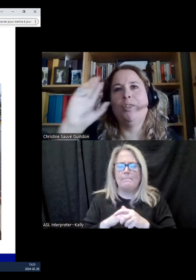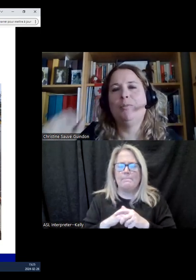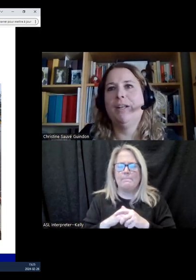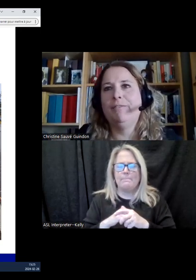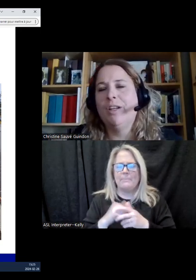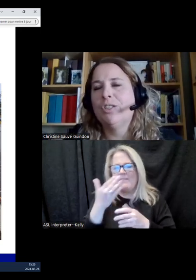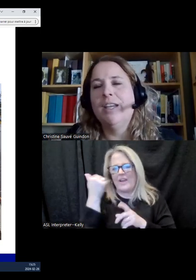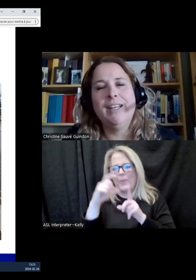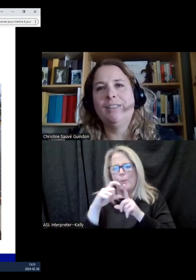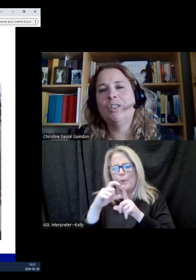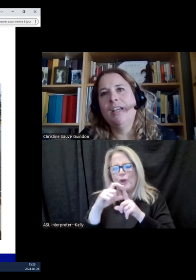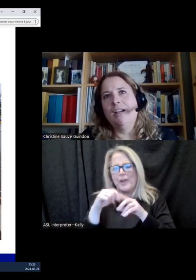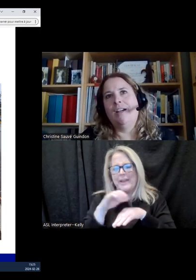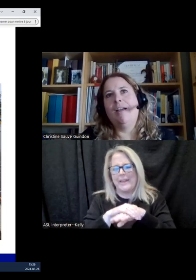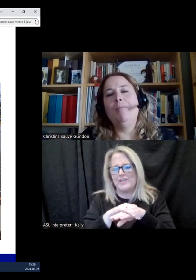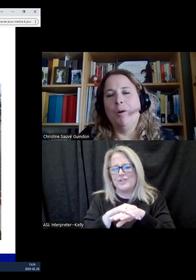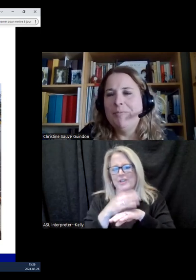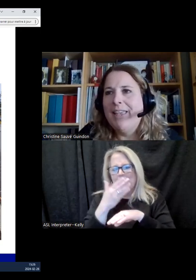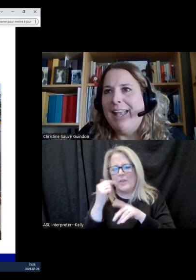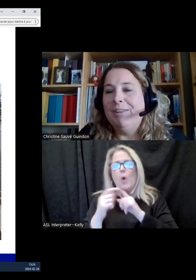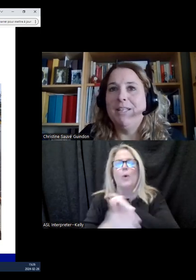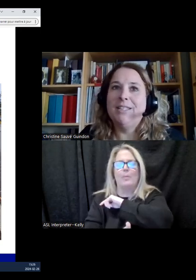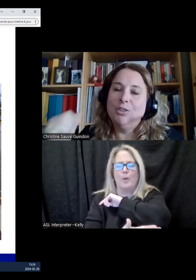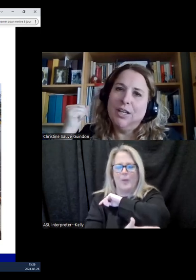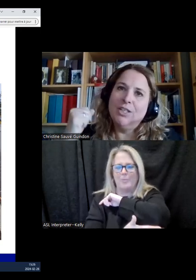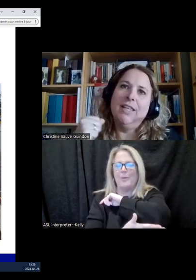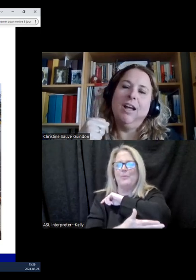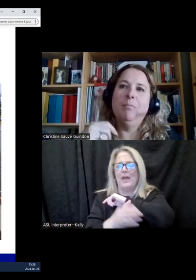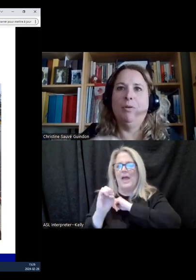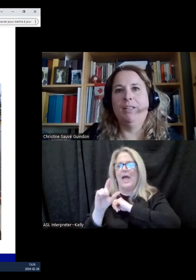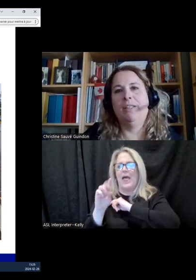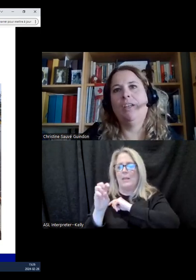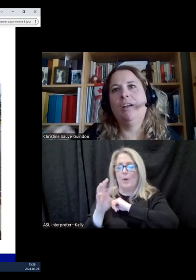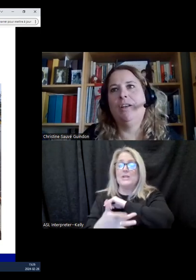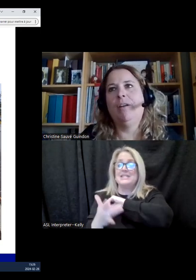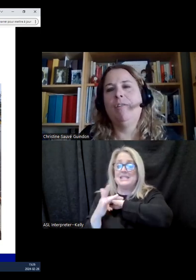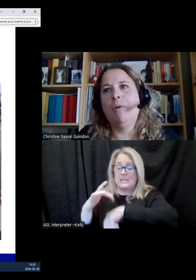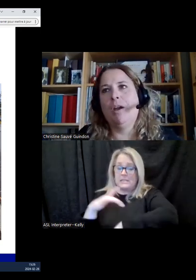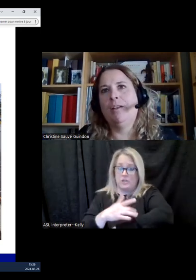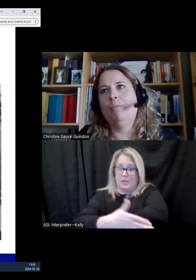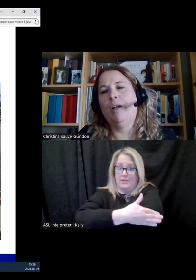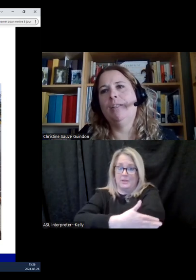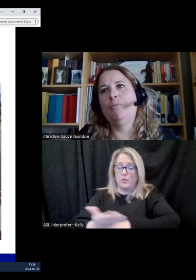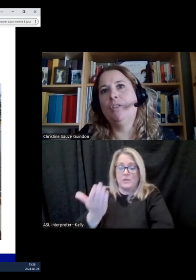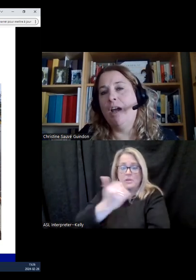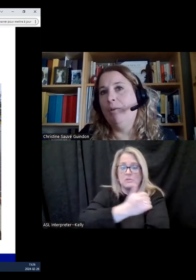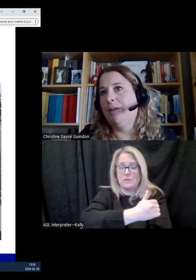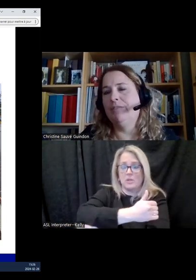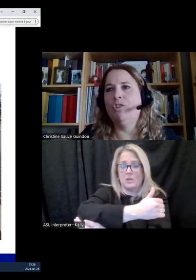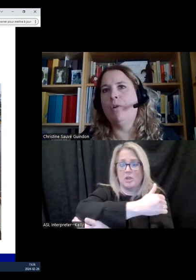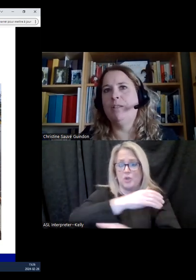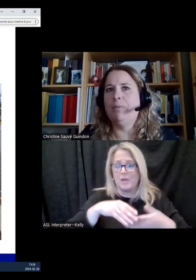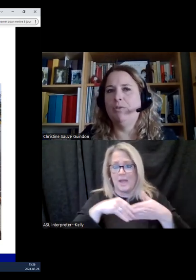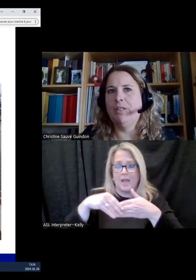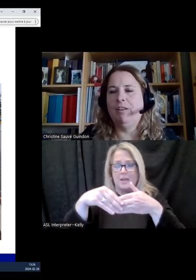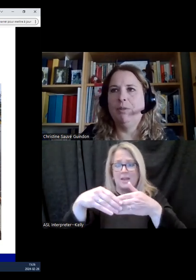I forgot the word in French, in English, elbow. Anyways, so touching the elbow, and you can guide her everywhere. What is more tiring is if